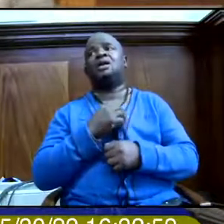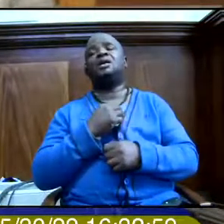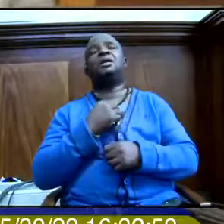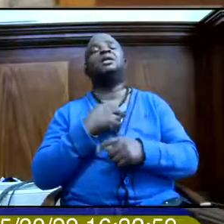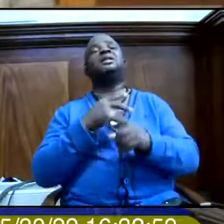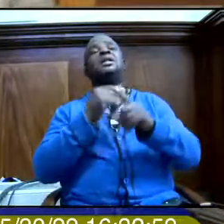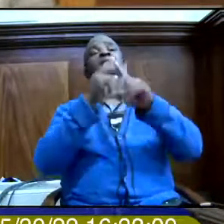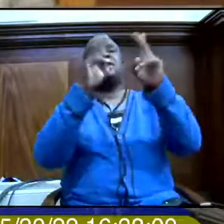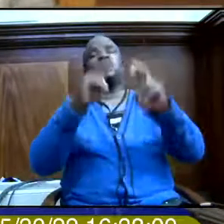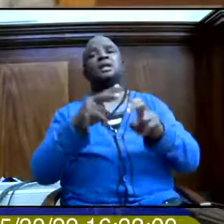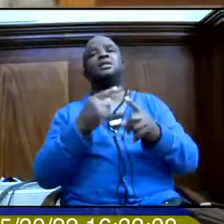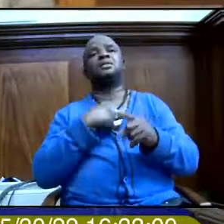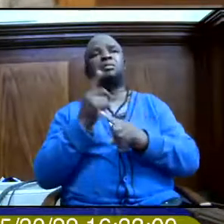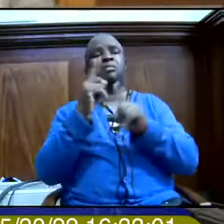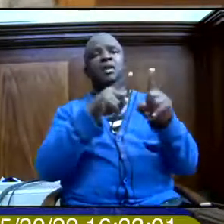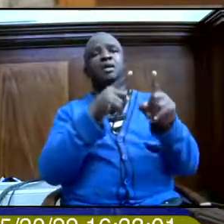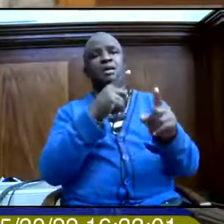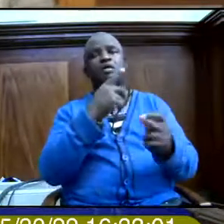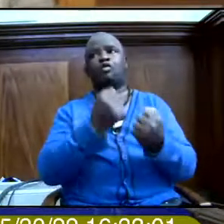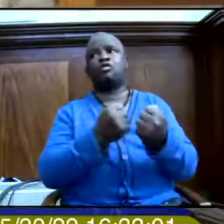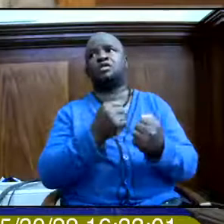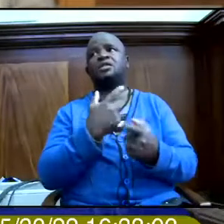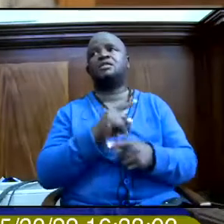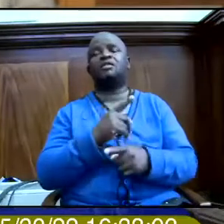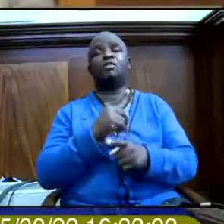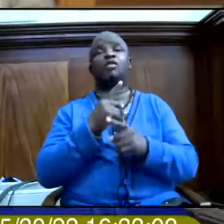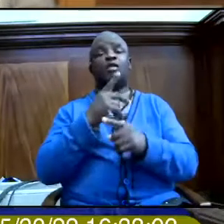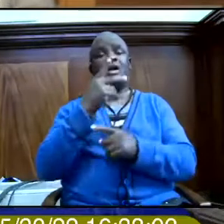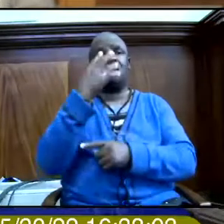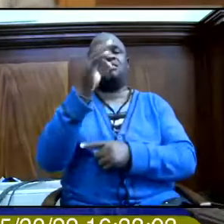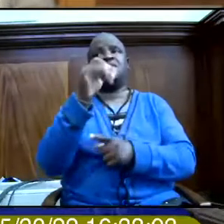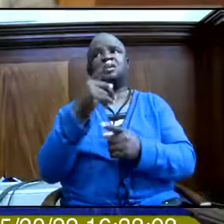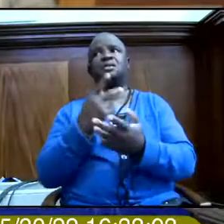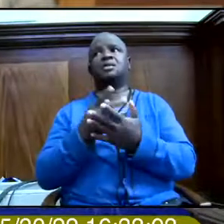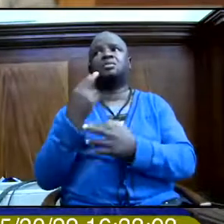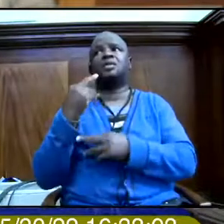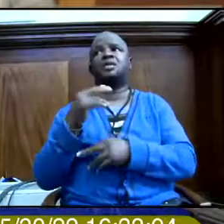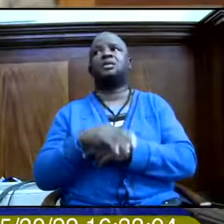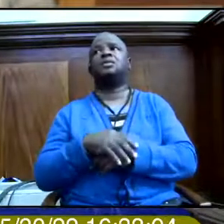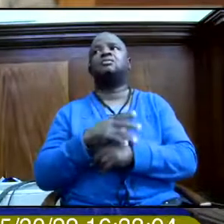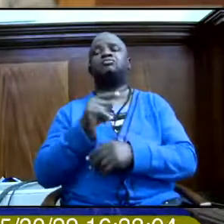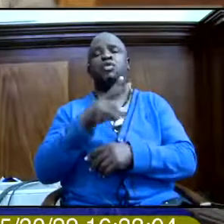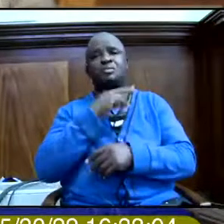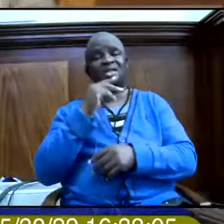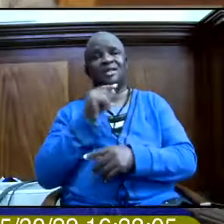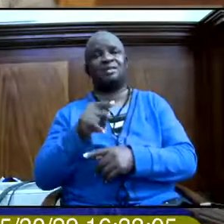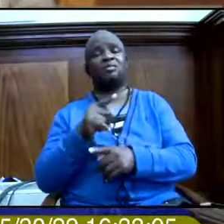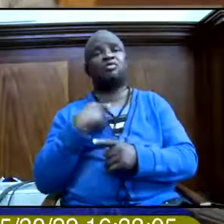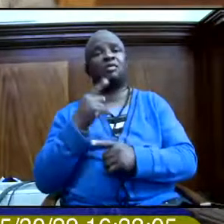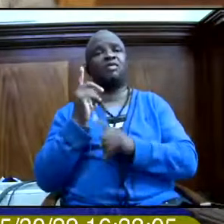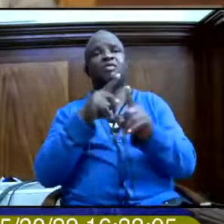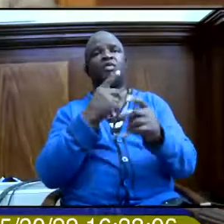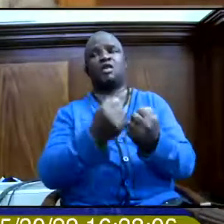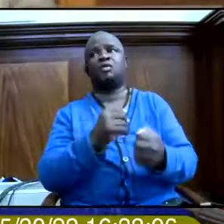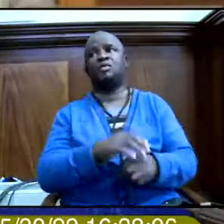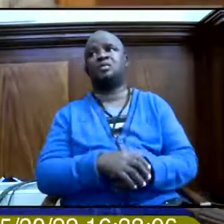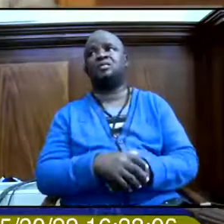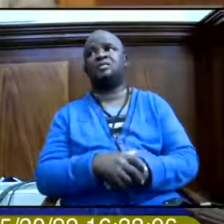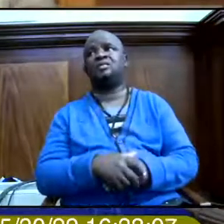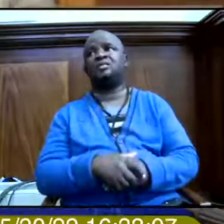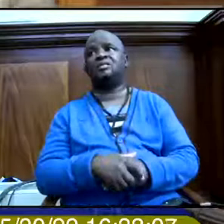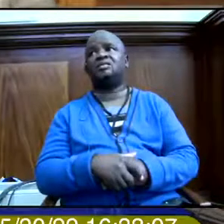court to hold government to account we shot ourselves in the food by rushing to court